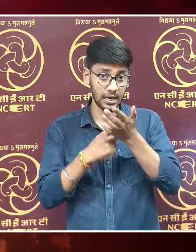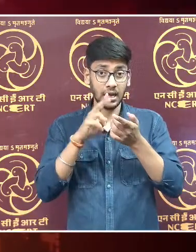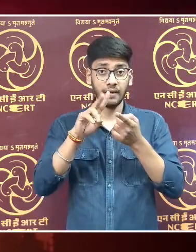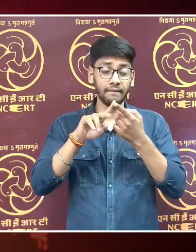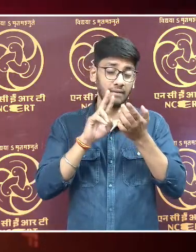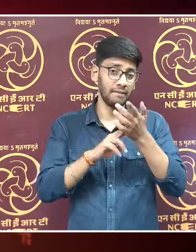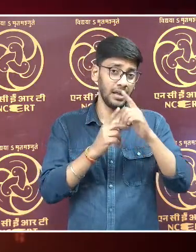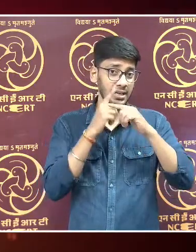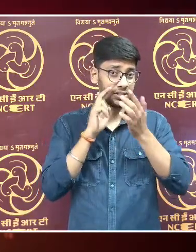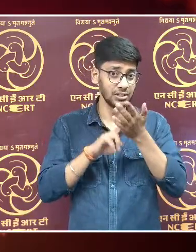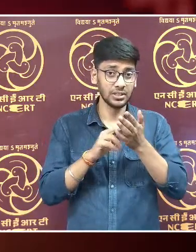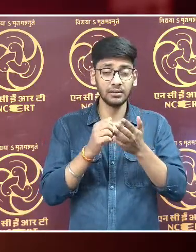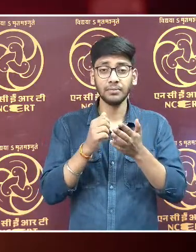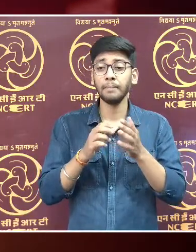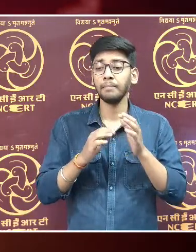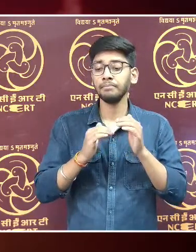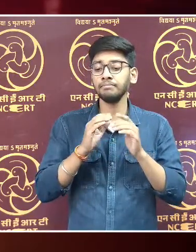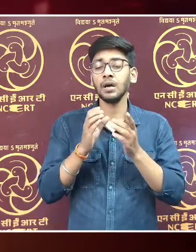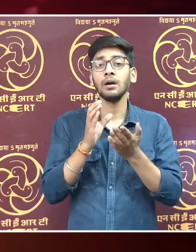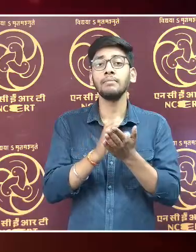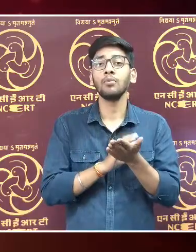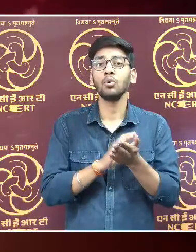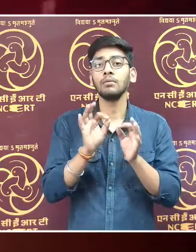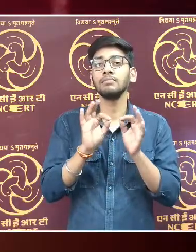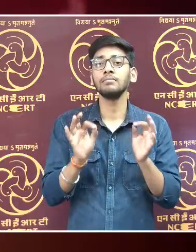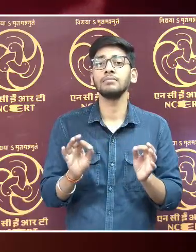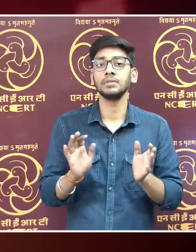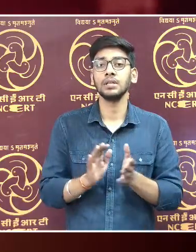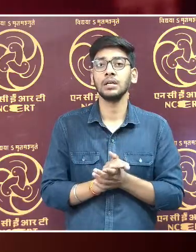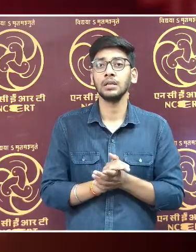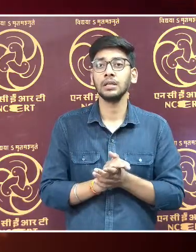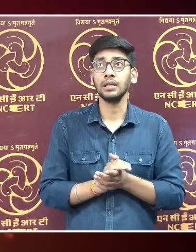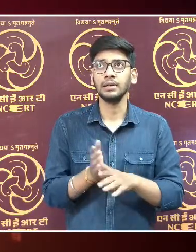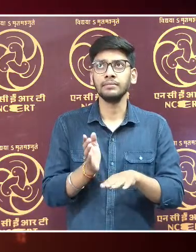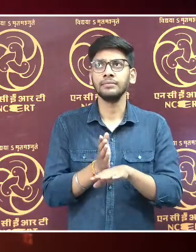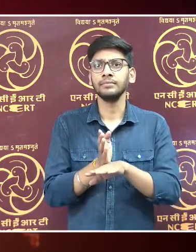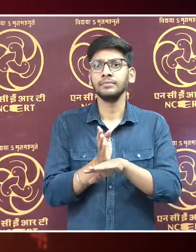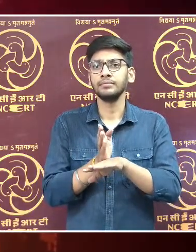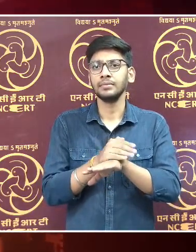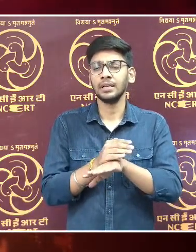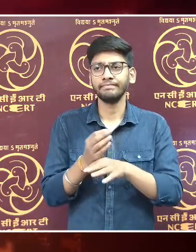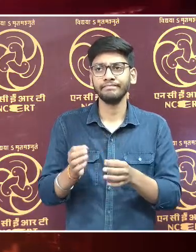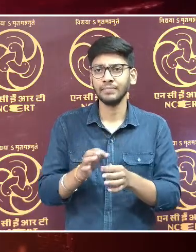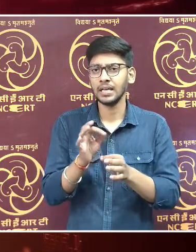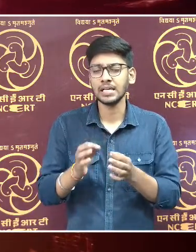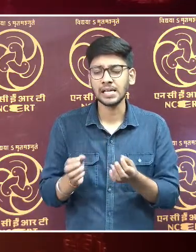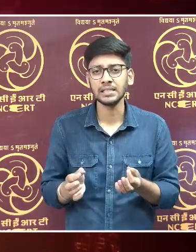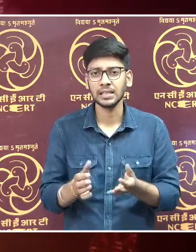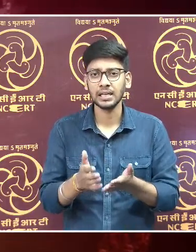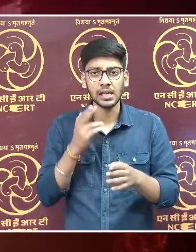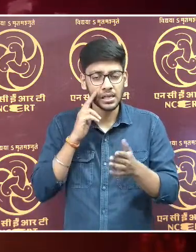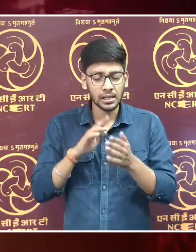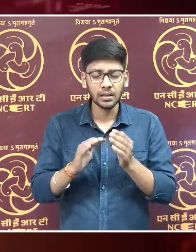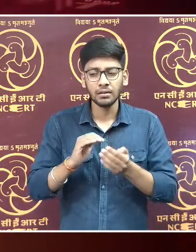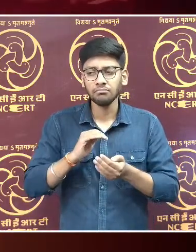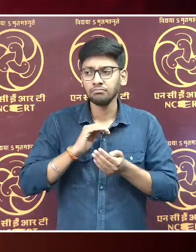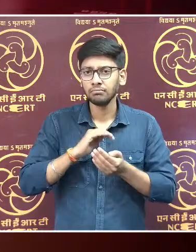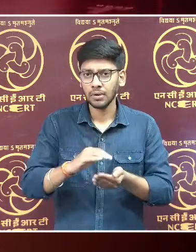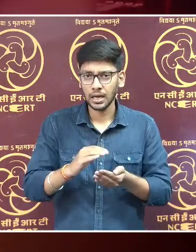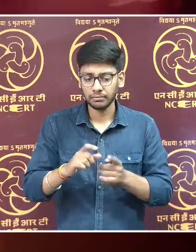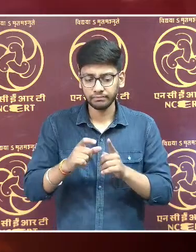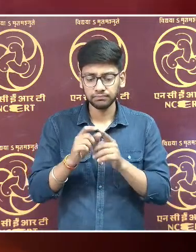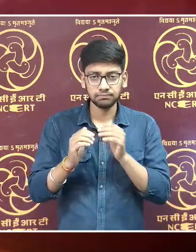we say as early as as early the child has to be sent for intervention is, the child's